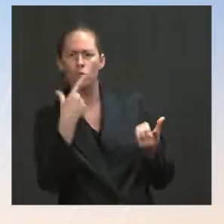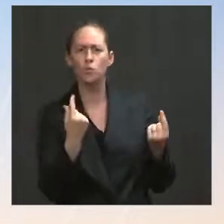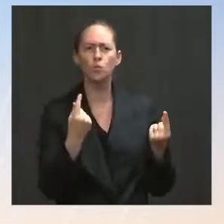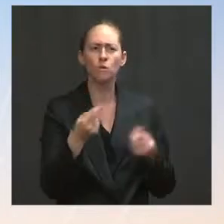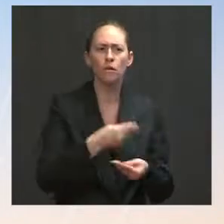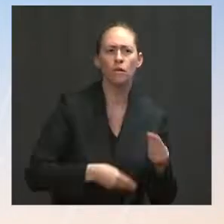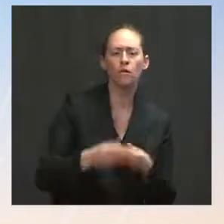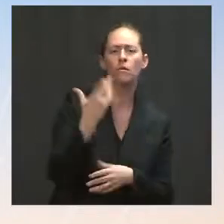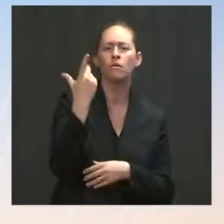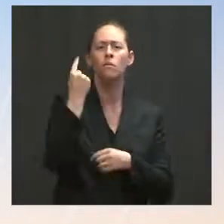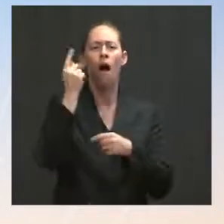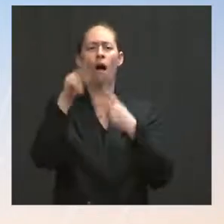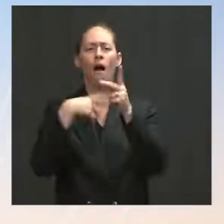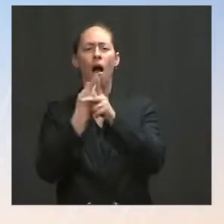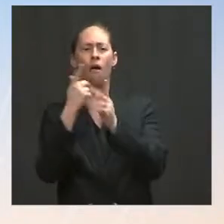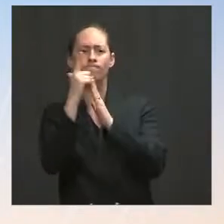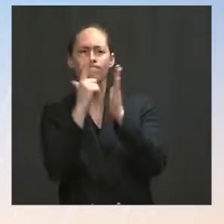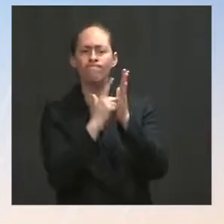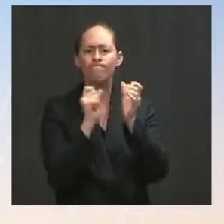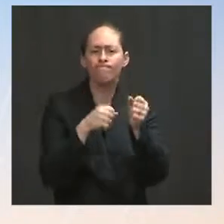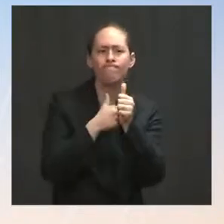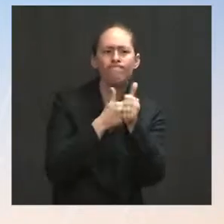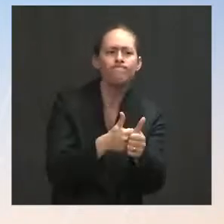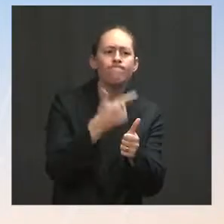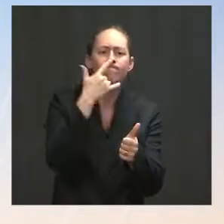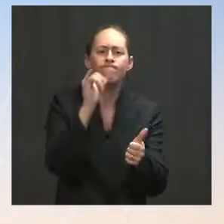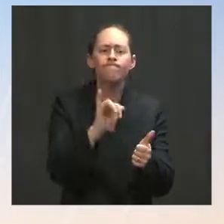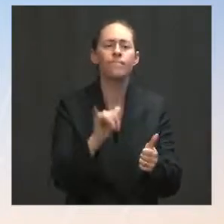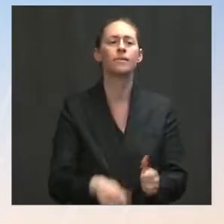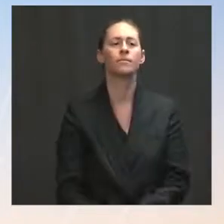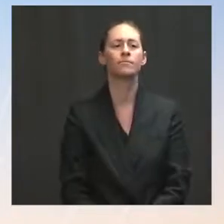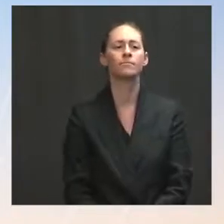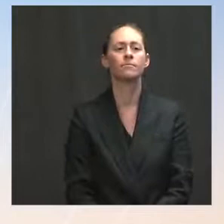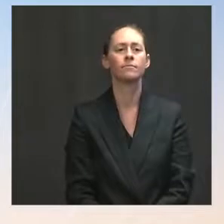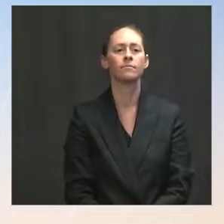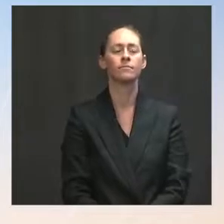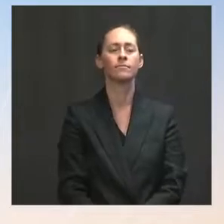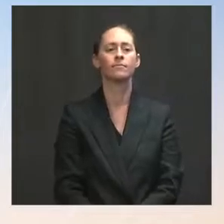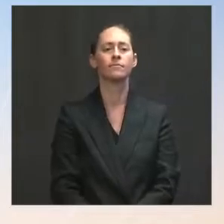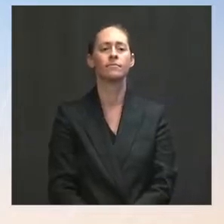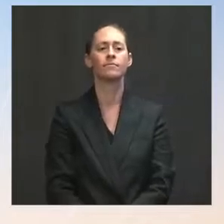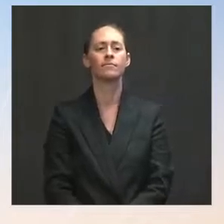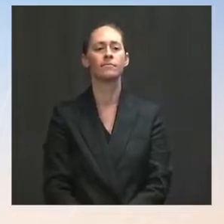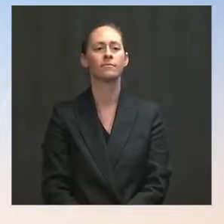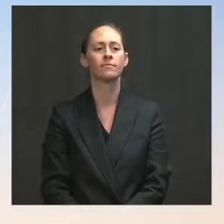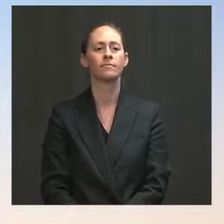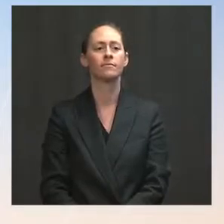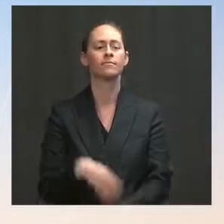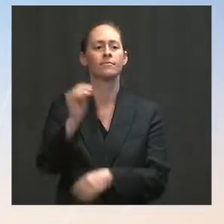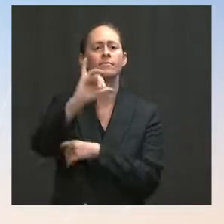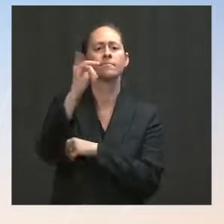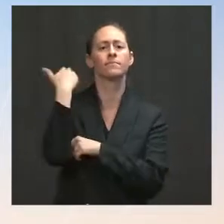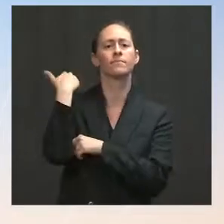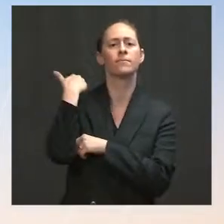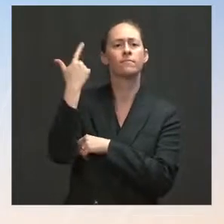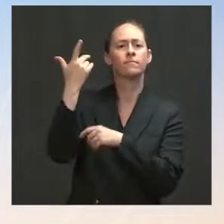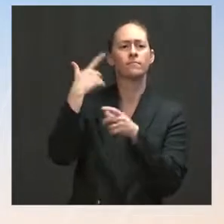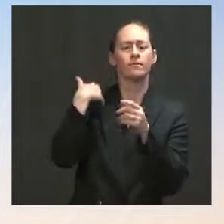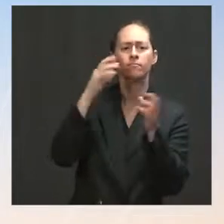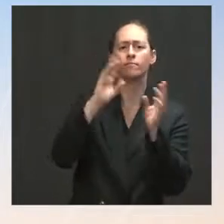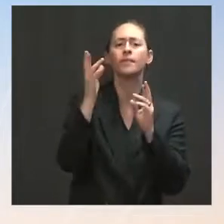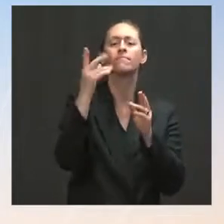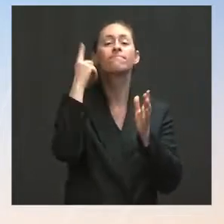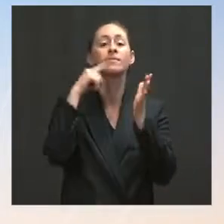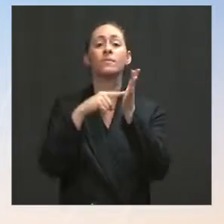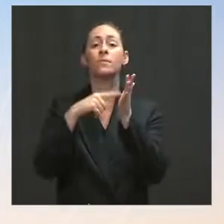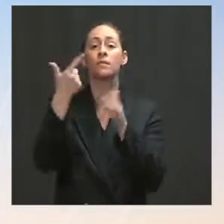forces, as well as previous steps the White House has announced, like cracking down on ghost guns, which are increasingly used in violent crimes.